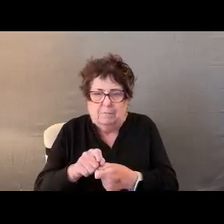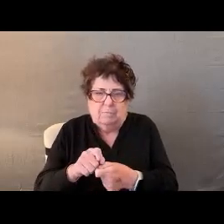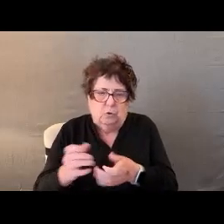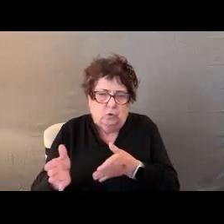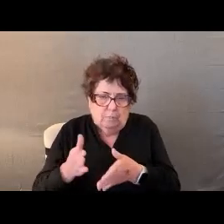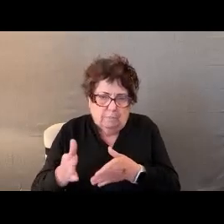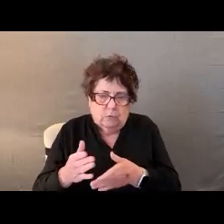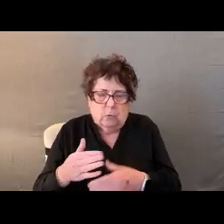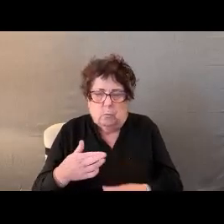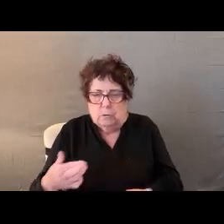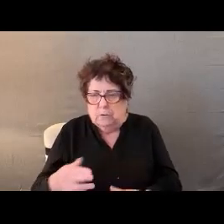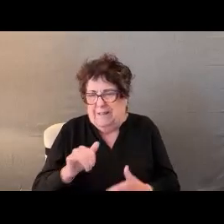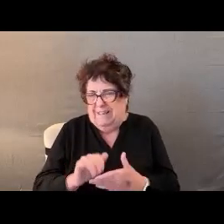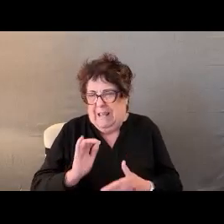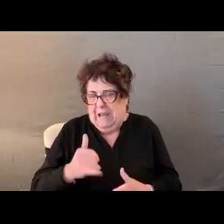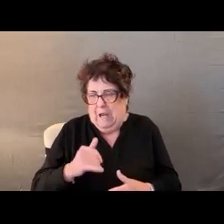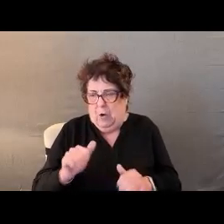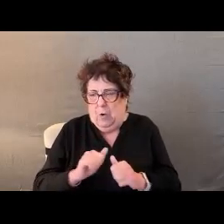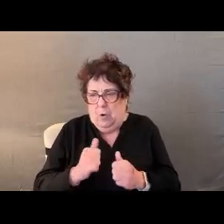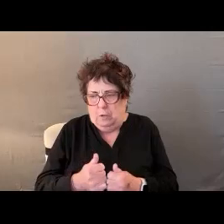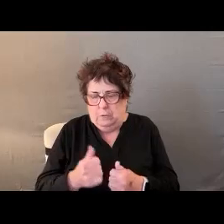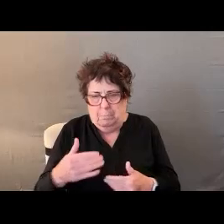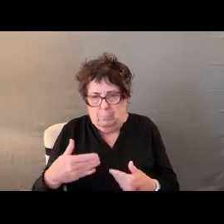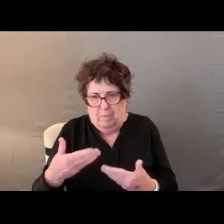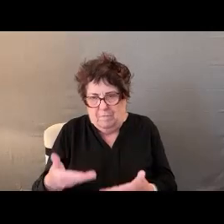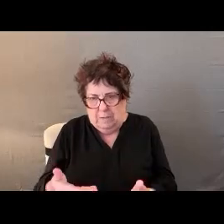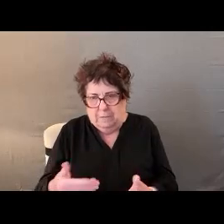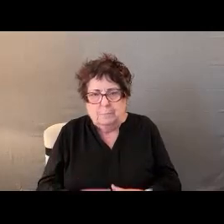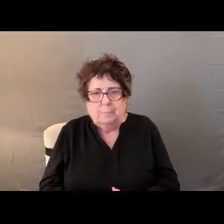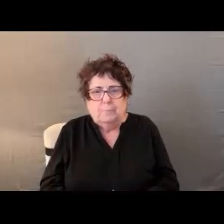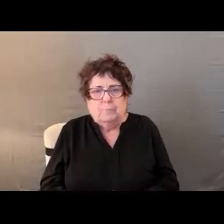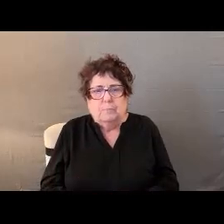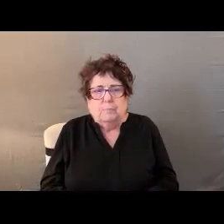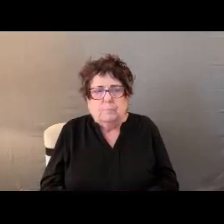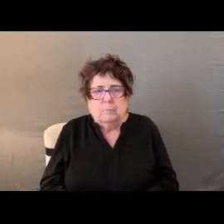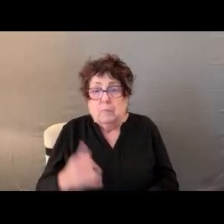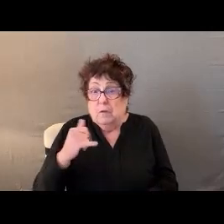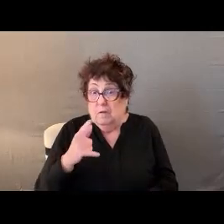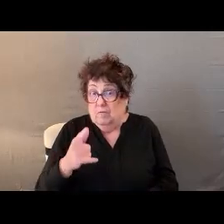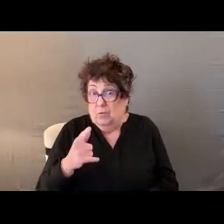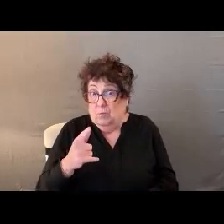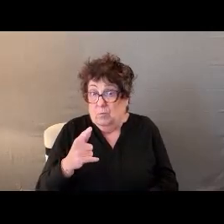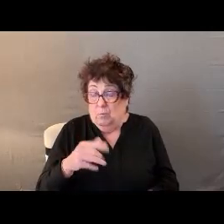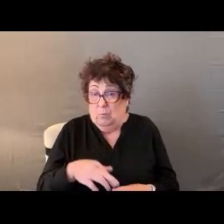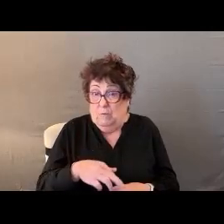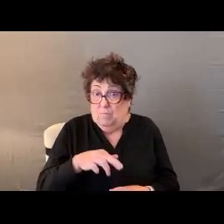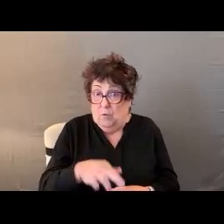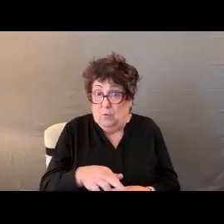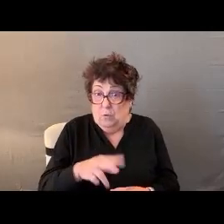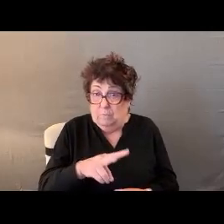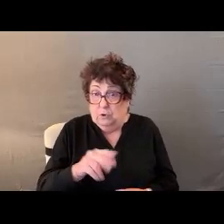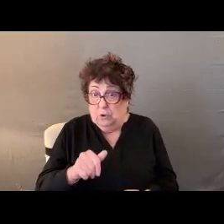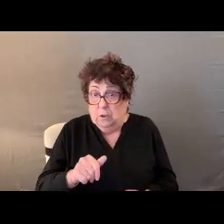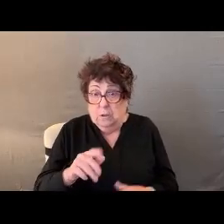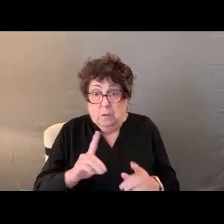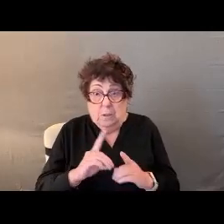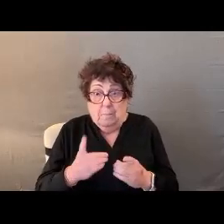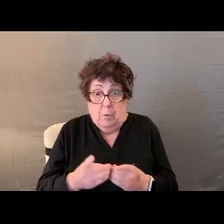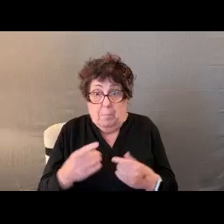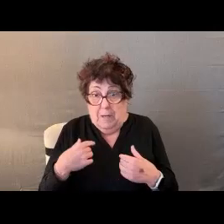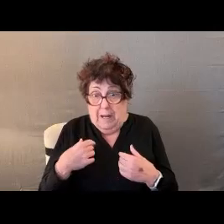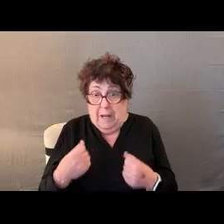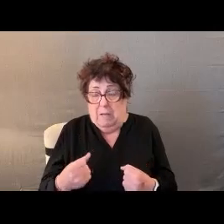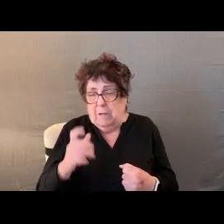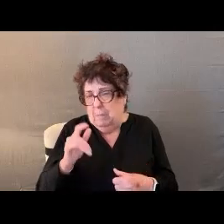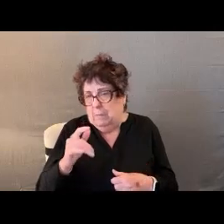that our agency provides. If you were referring to the Virginia Department of Health, and I'd have to refer you to them